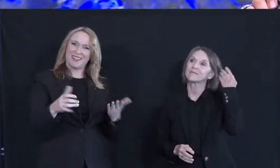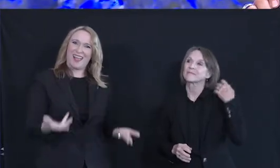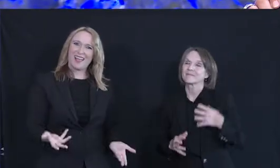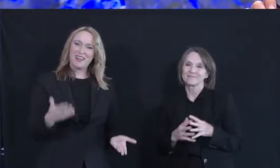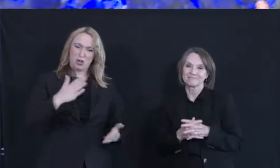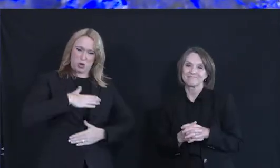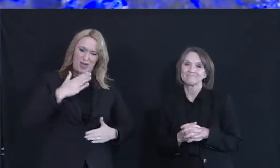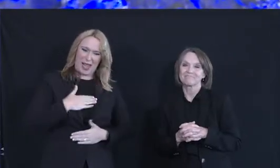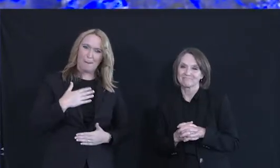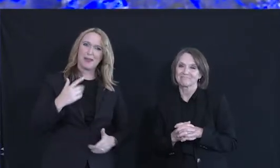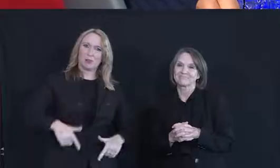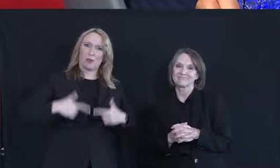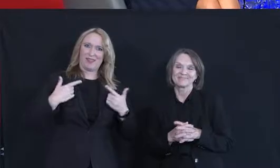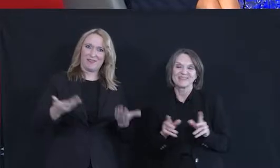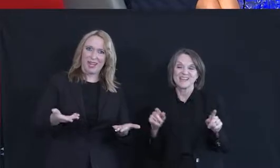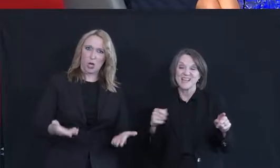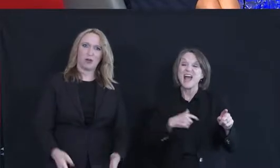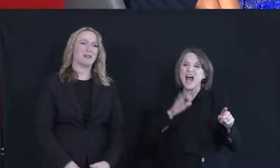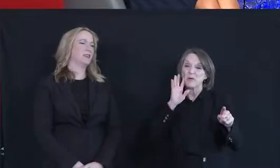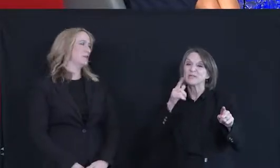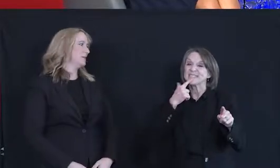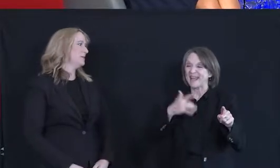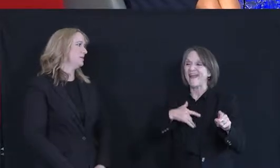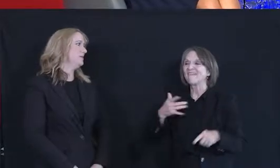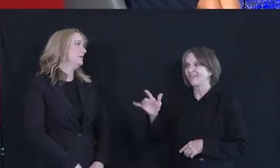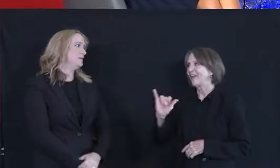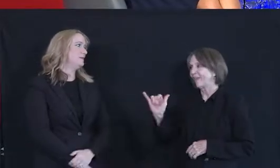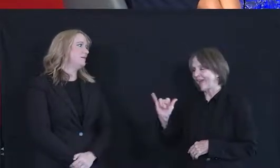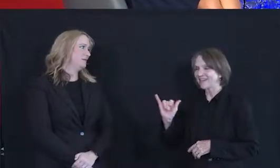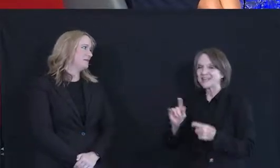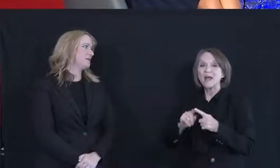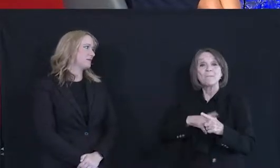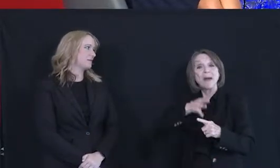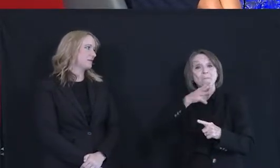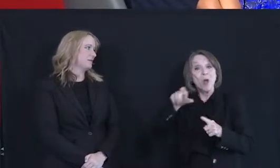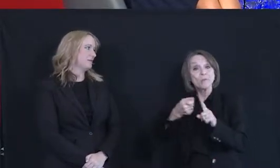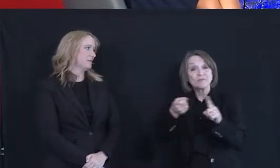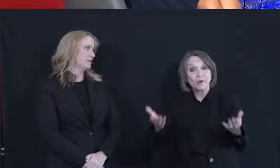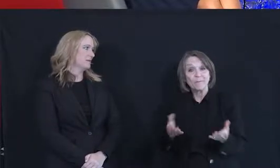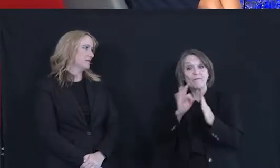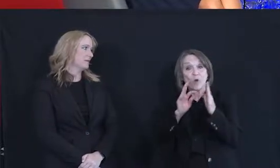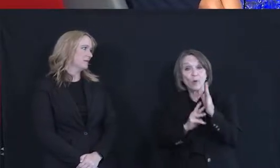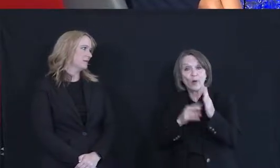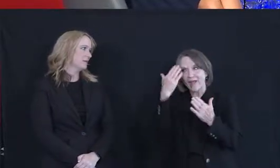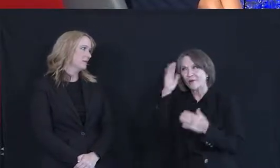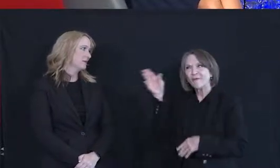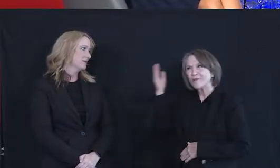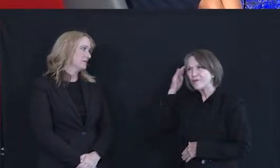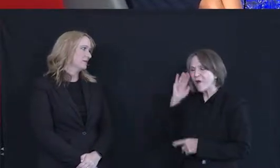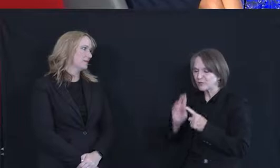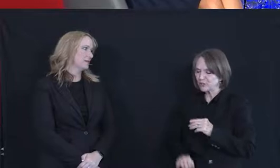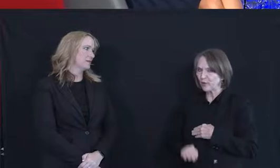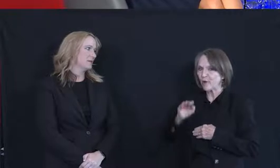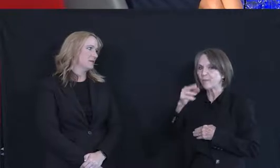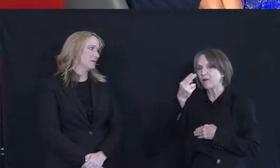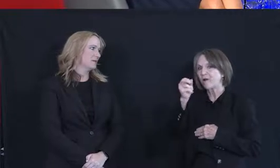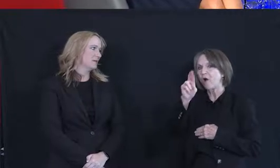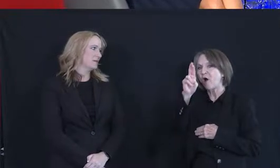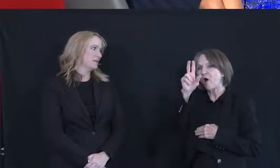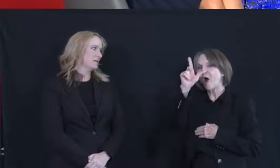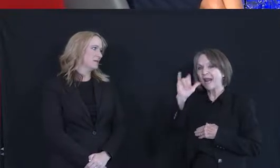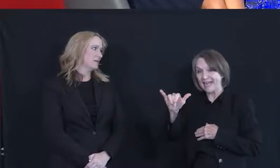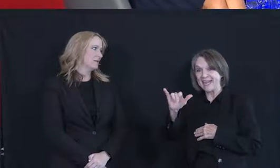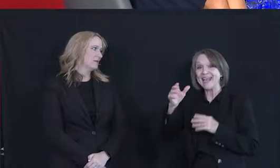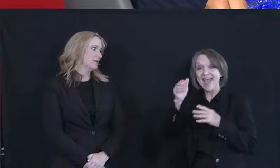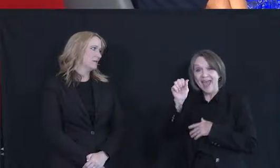and then this community I will say I feel that I am my mom's from Fort Worth I don't know if you know that she grew up on Harley Avenue four blocks away from